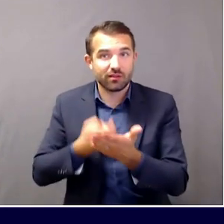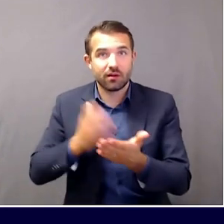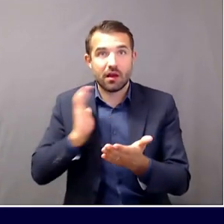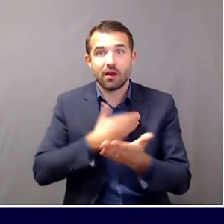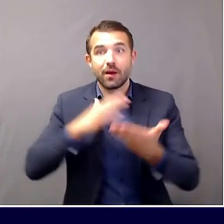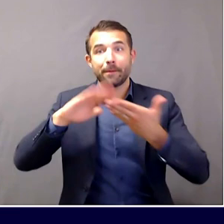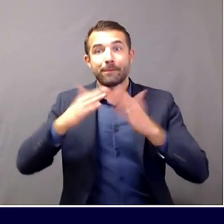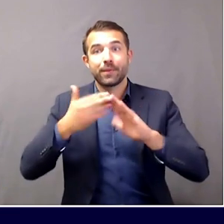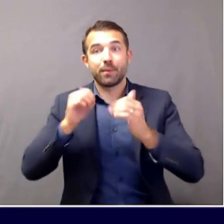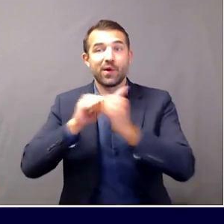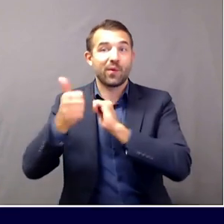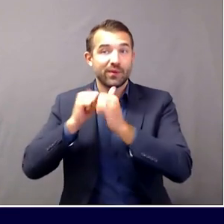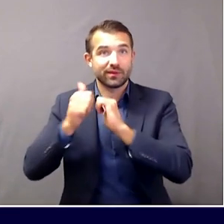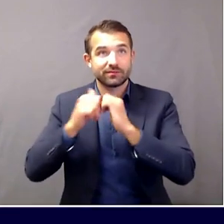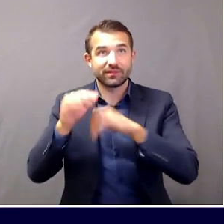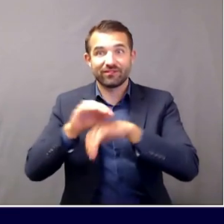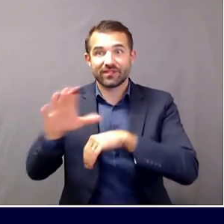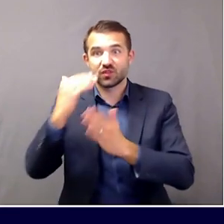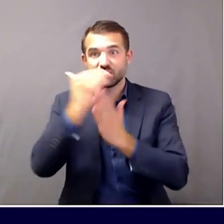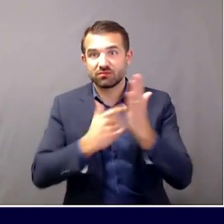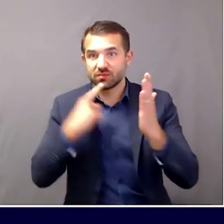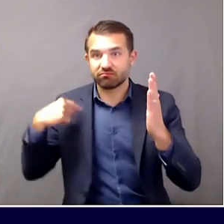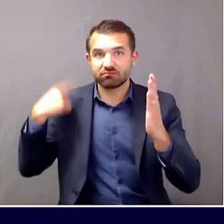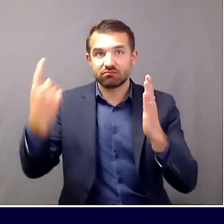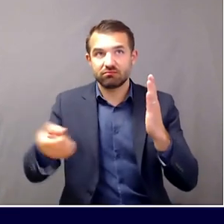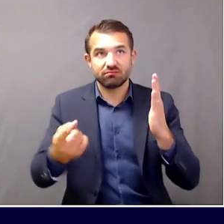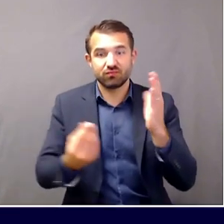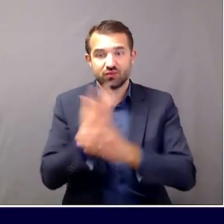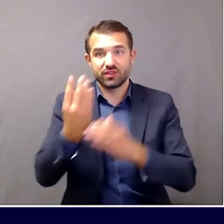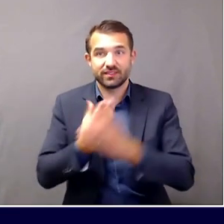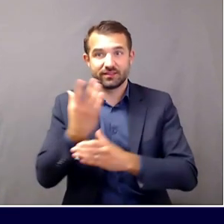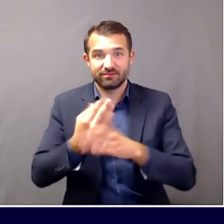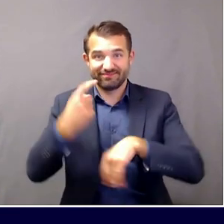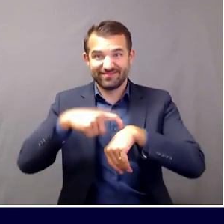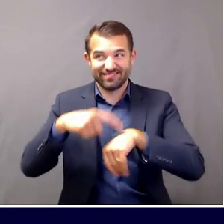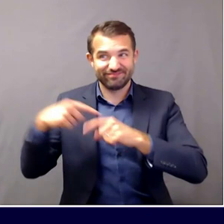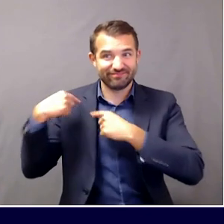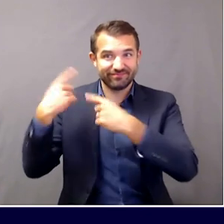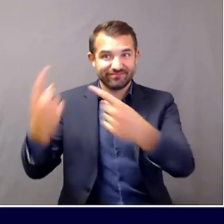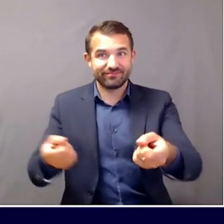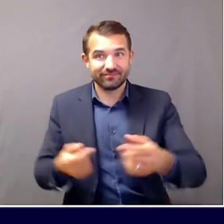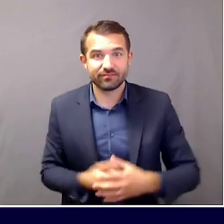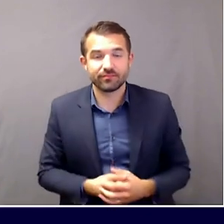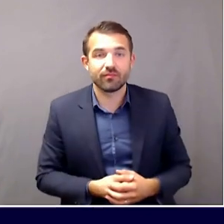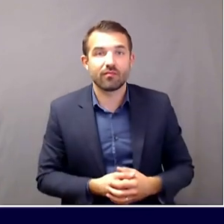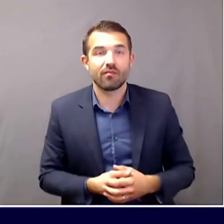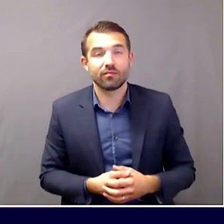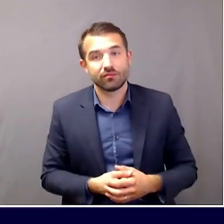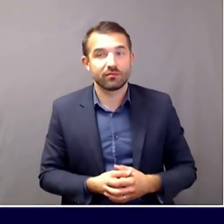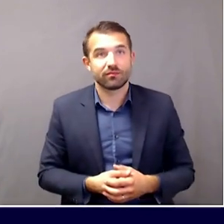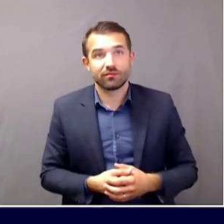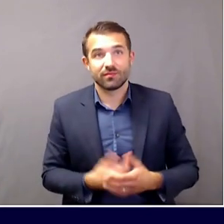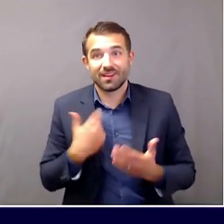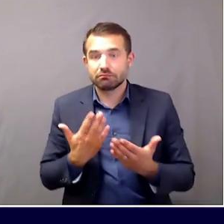documents guidelines have been up since the spring. We mostly have in those guidance documents recommendations for